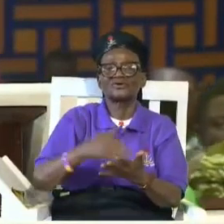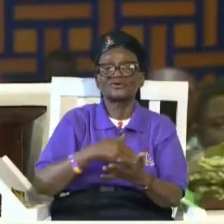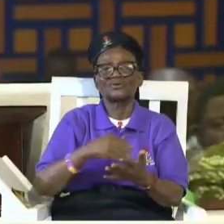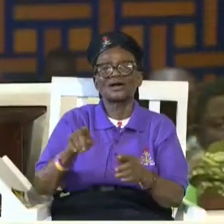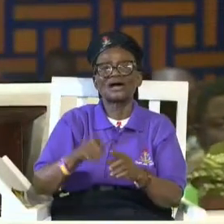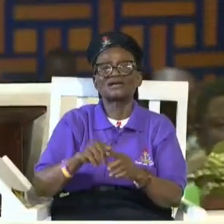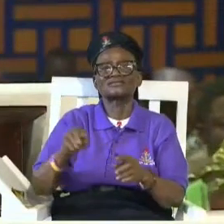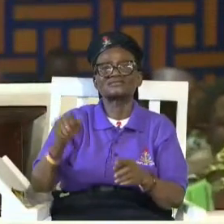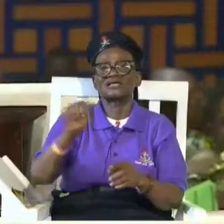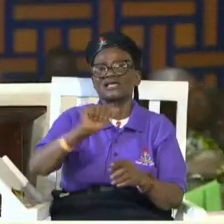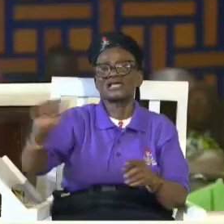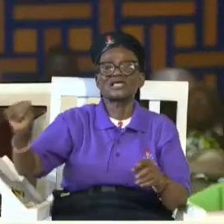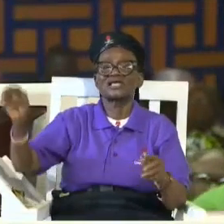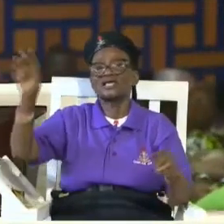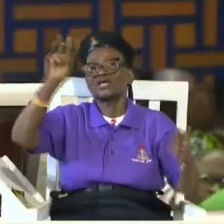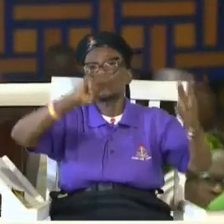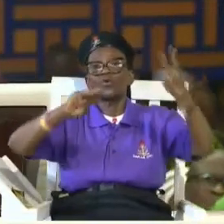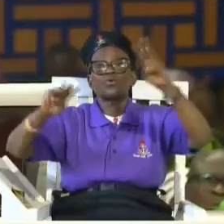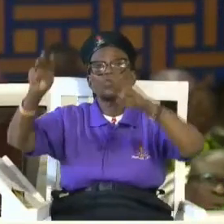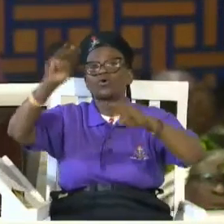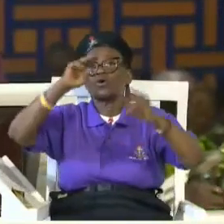as a warrior,